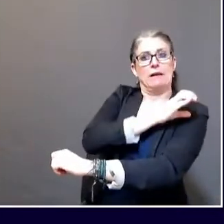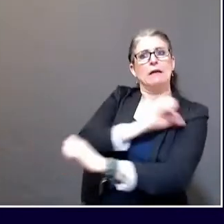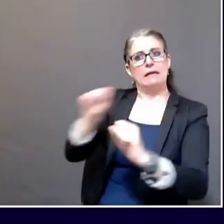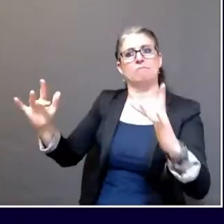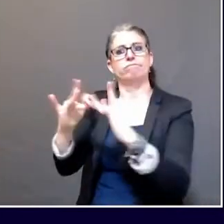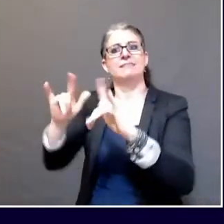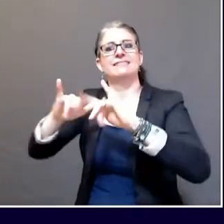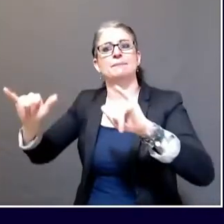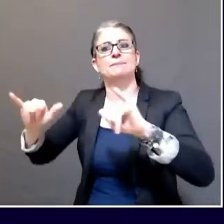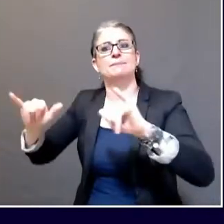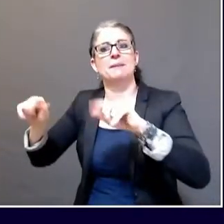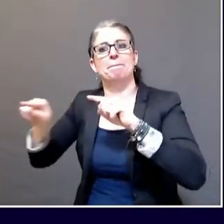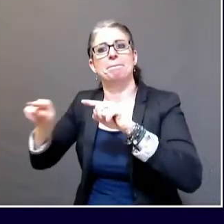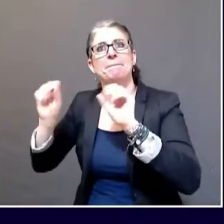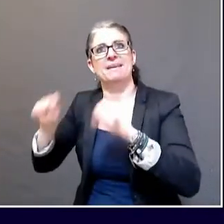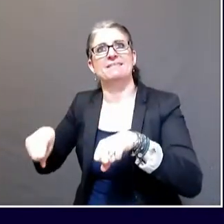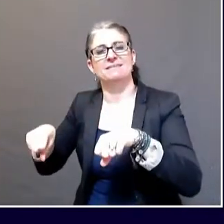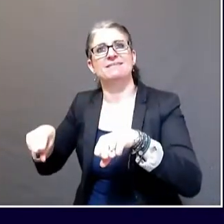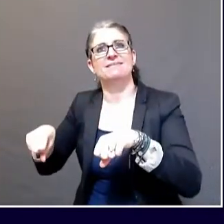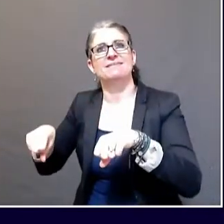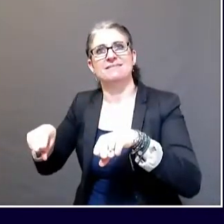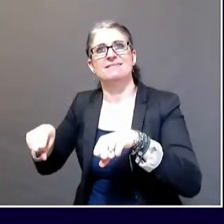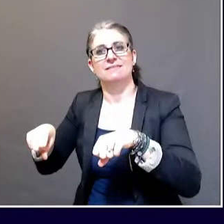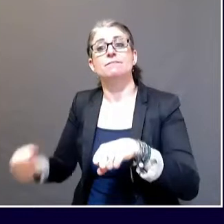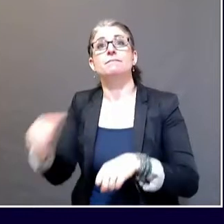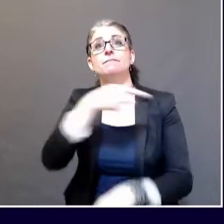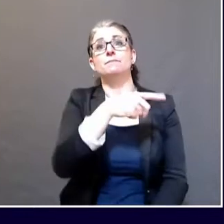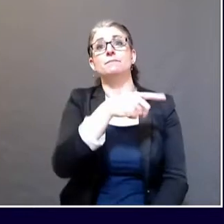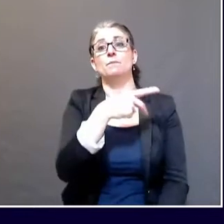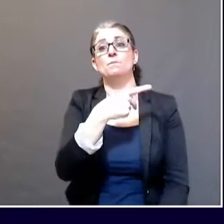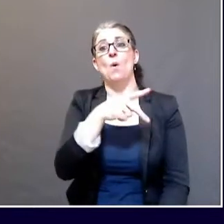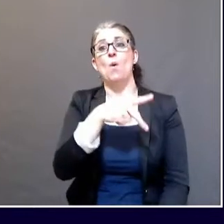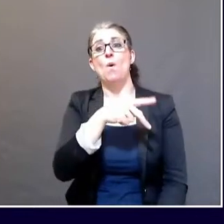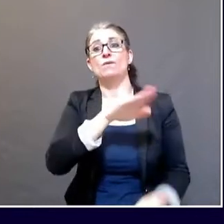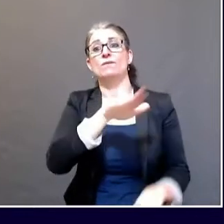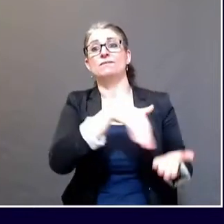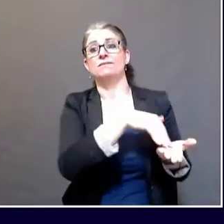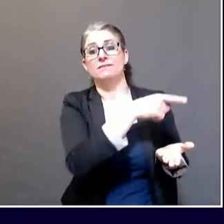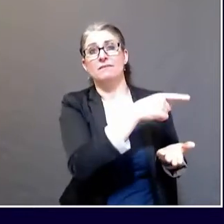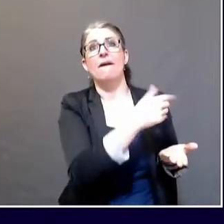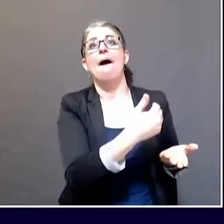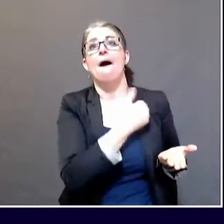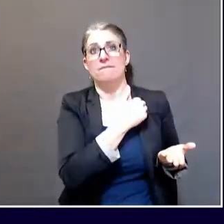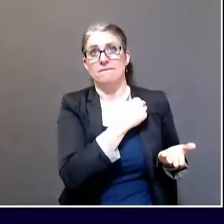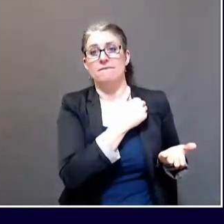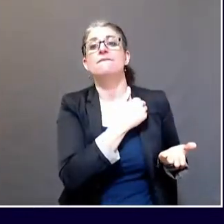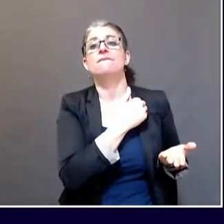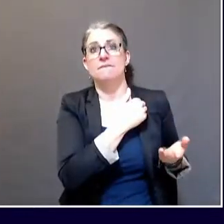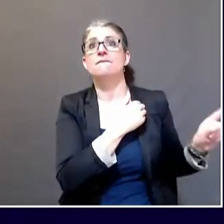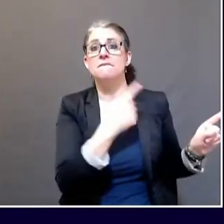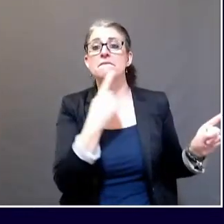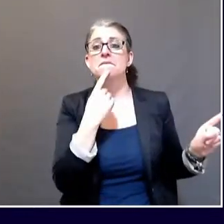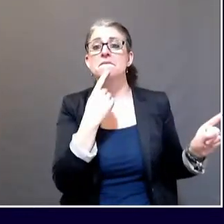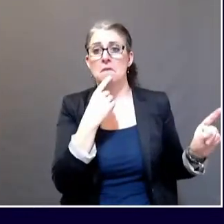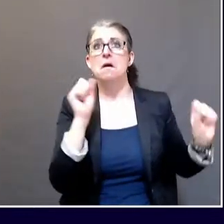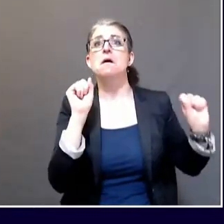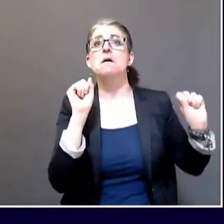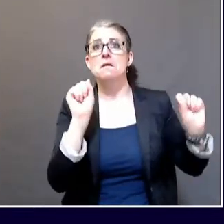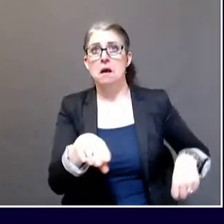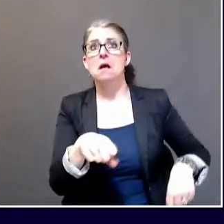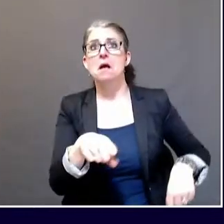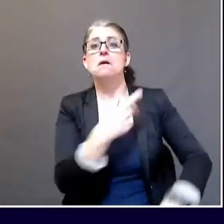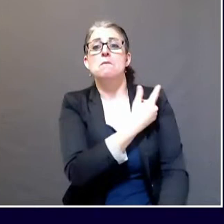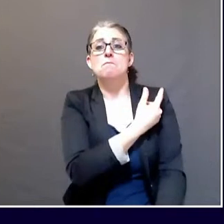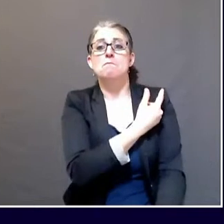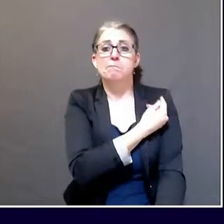one day some healthcare providers in their area, as well as a person who was in their late 90s, who was a patient. So there are providers